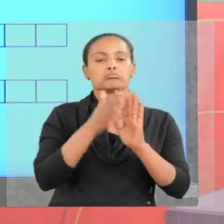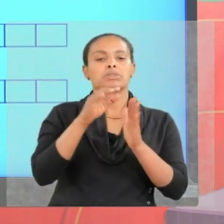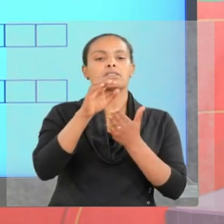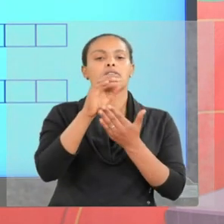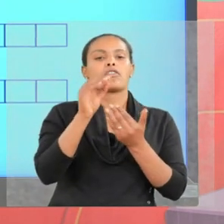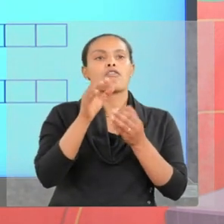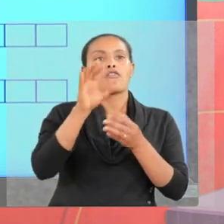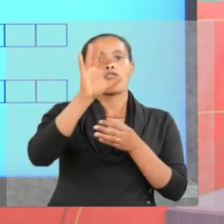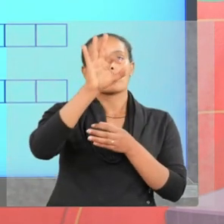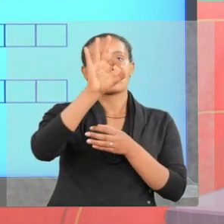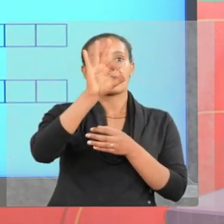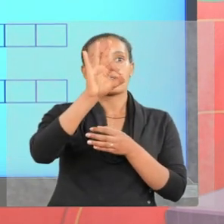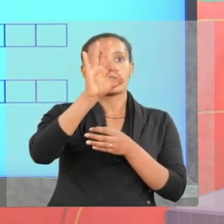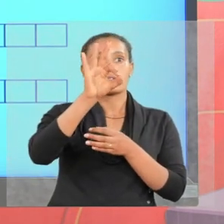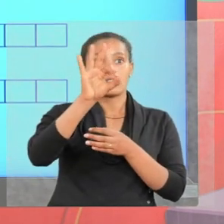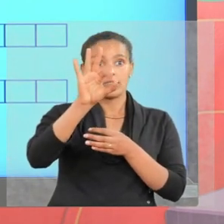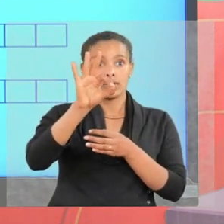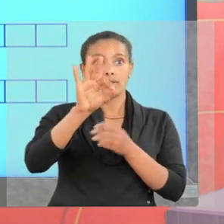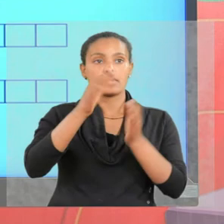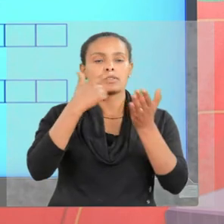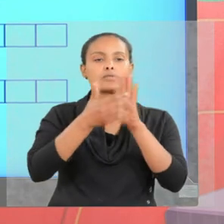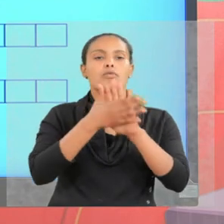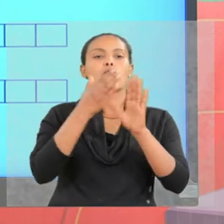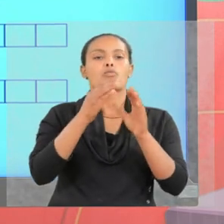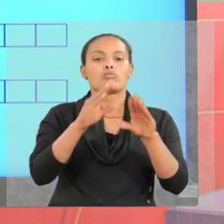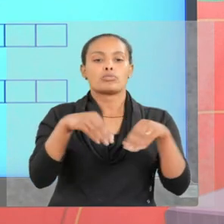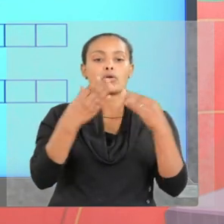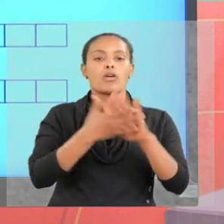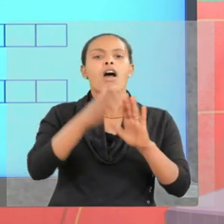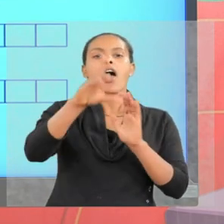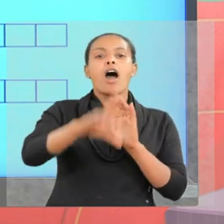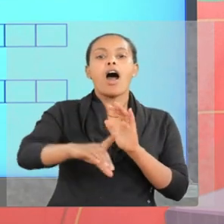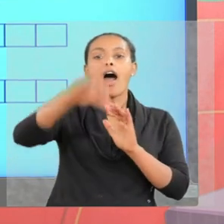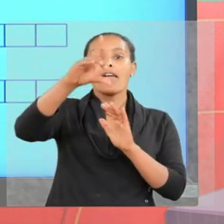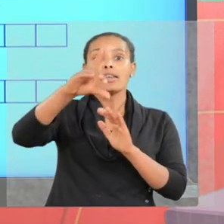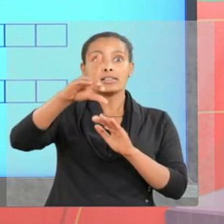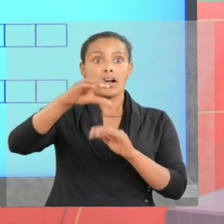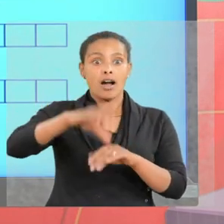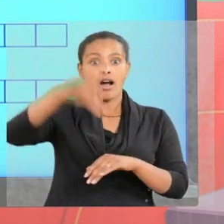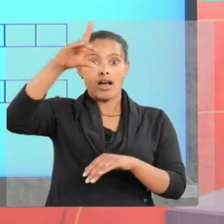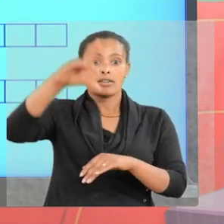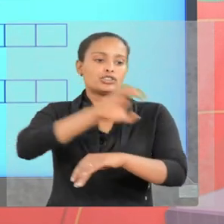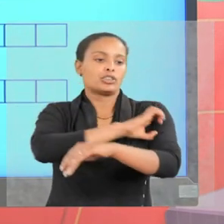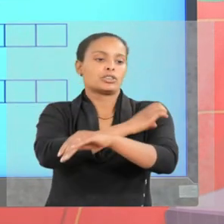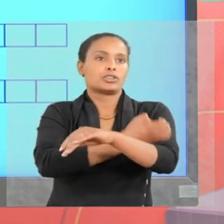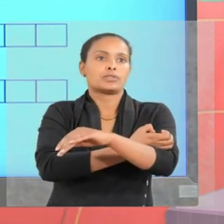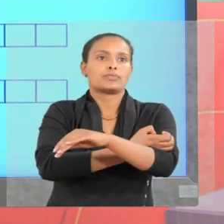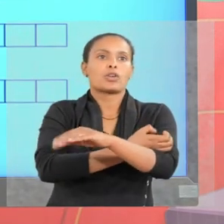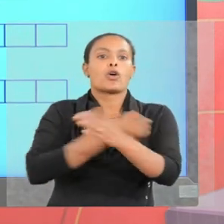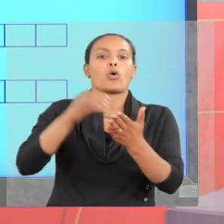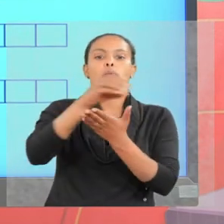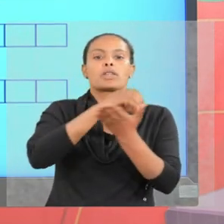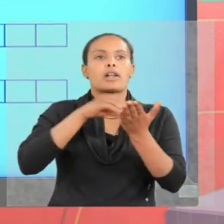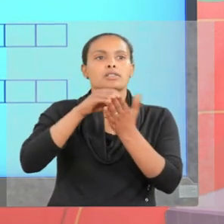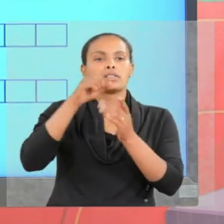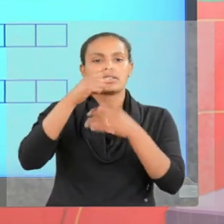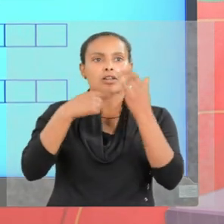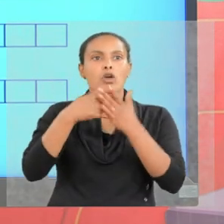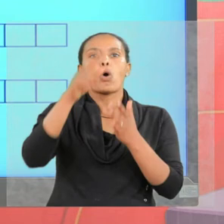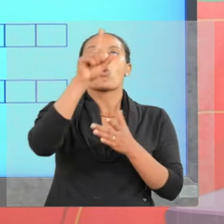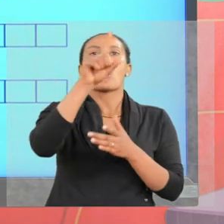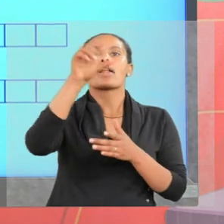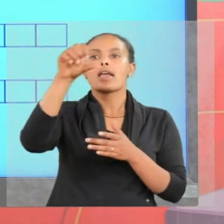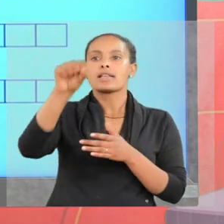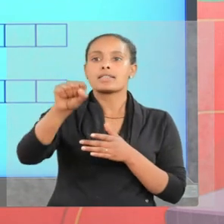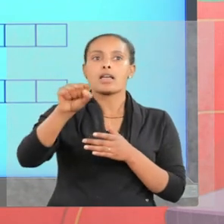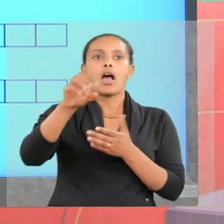of phosphorus, one of these electrons promoted to high energy orbital. You see? Therefore, 1s